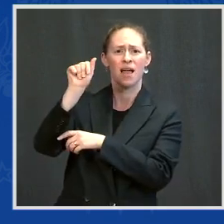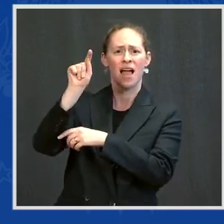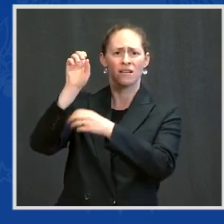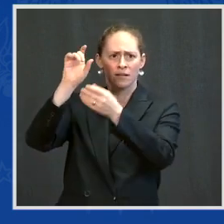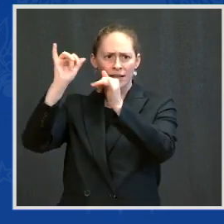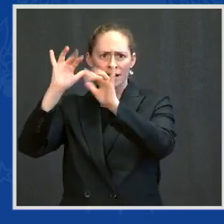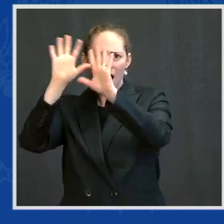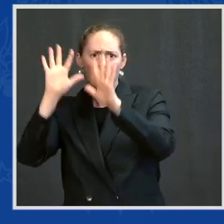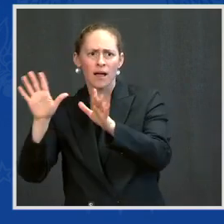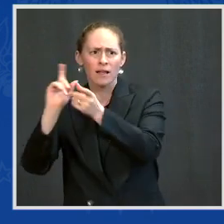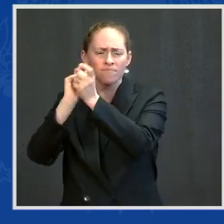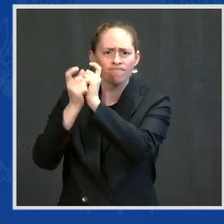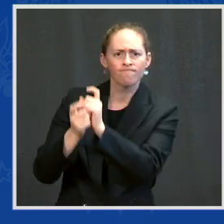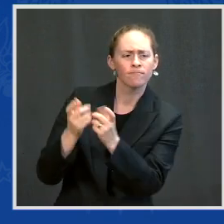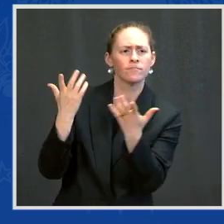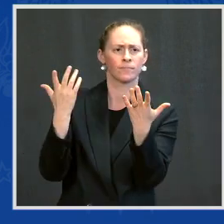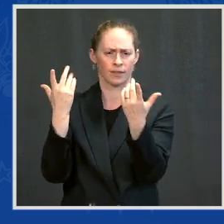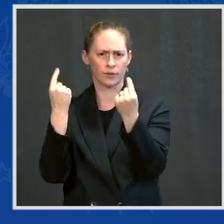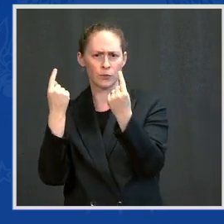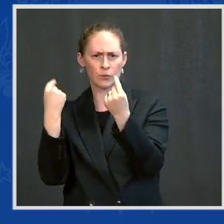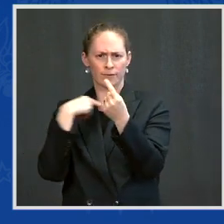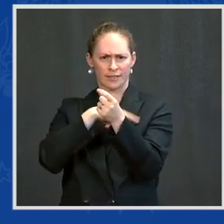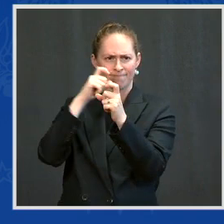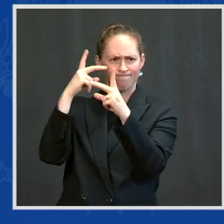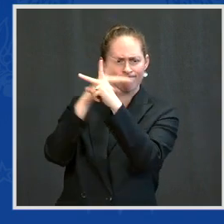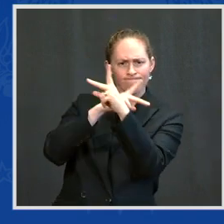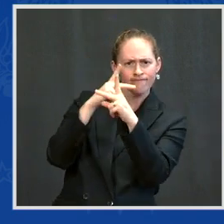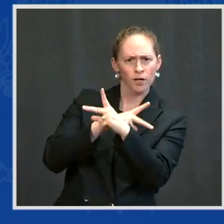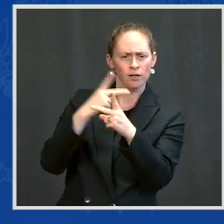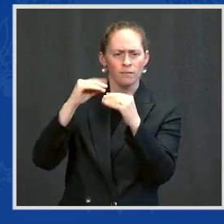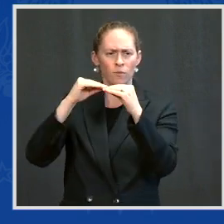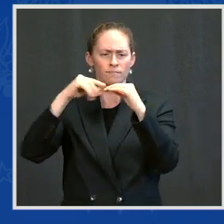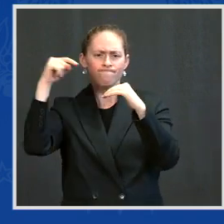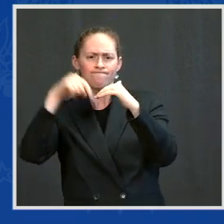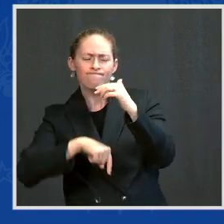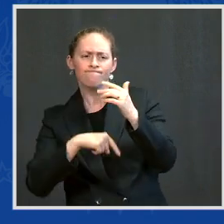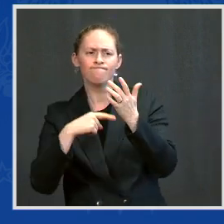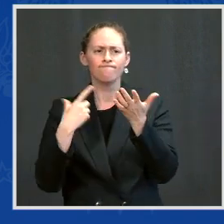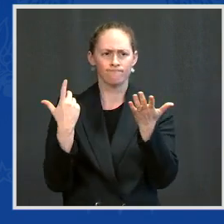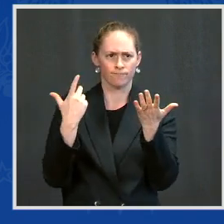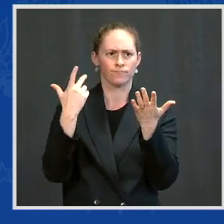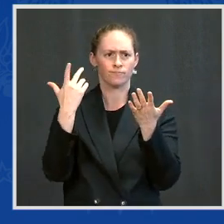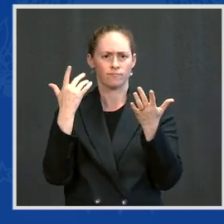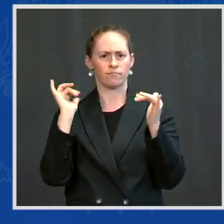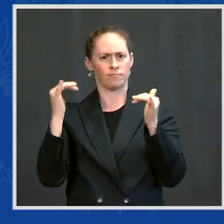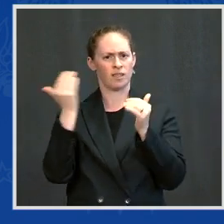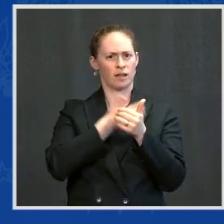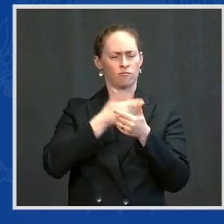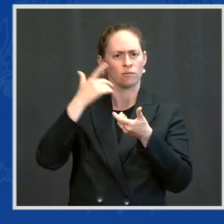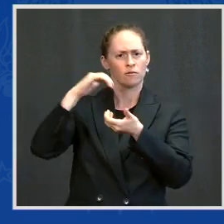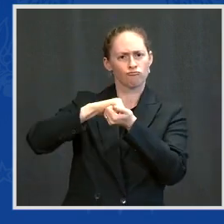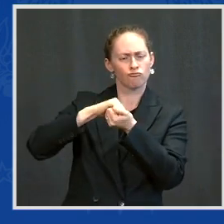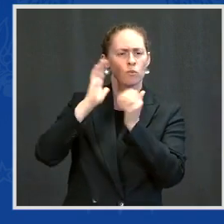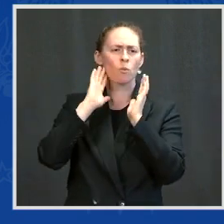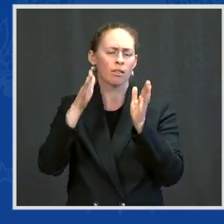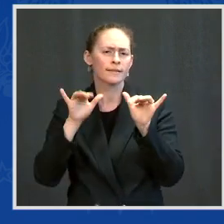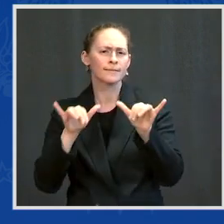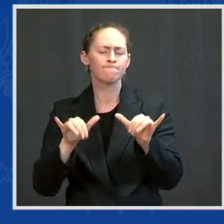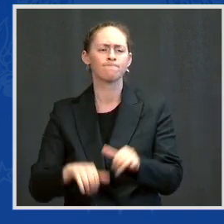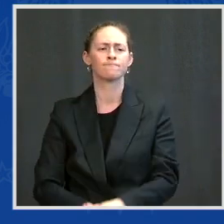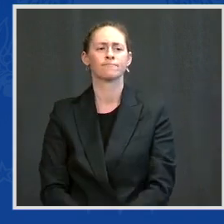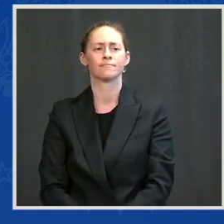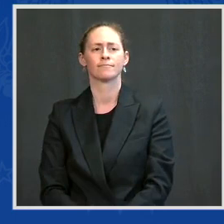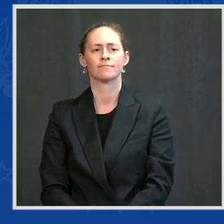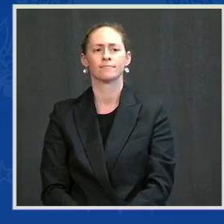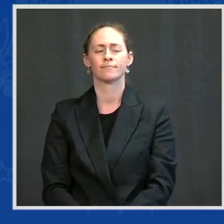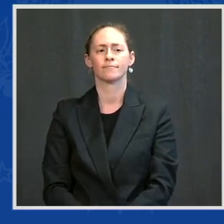further solidify coordination between our two countries. Our two nations are already spearheading global cooperation in climate change